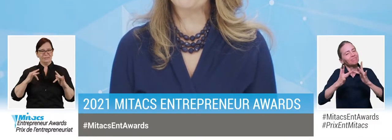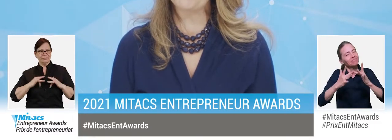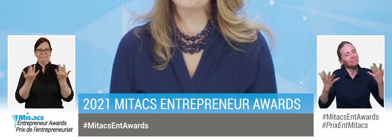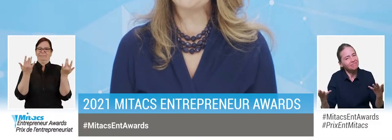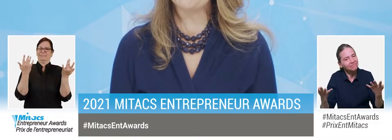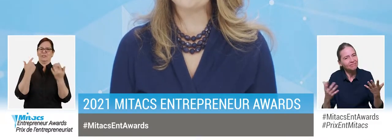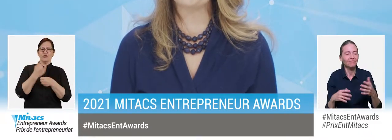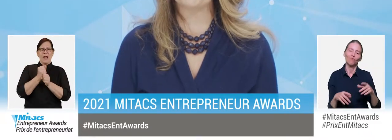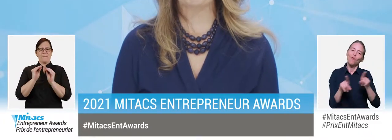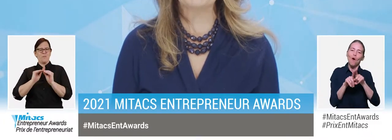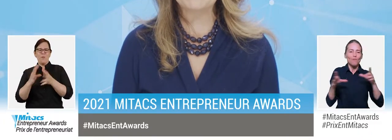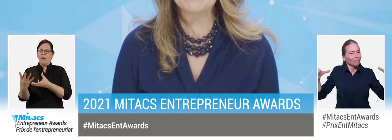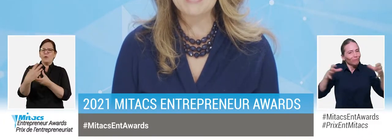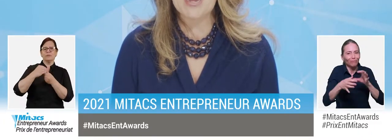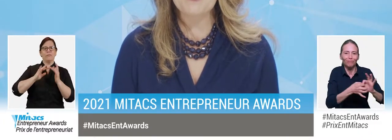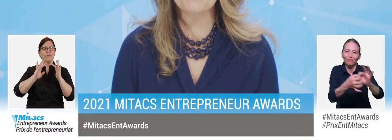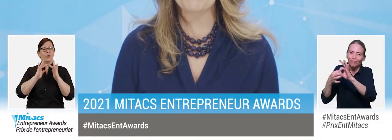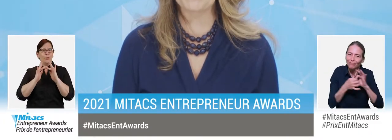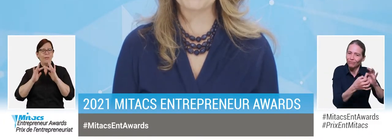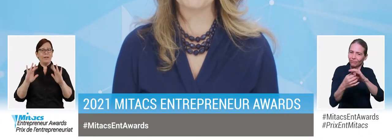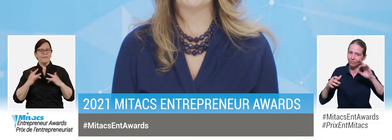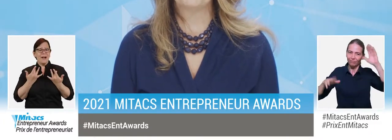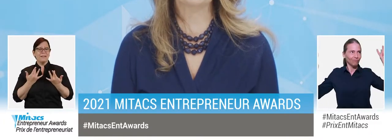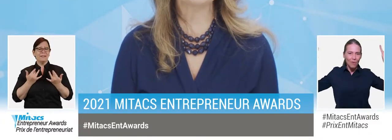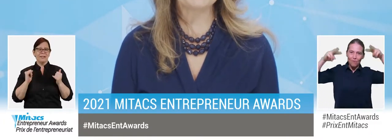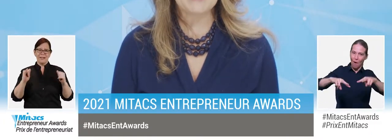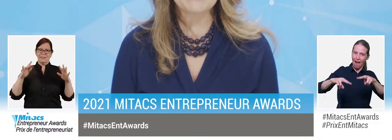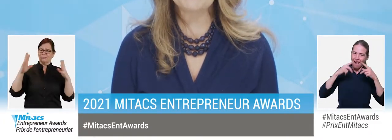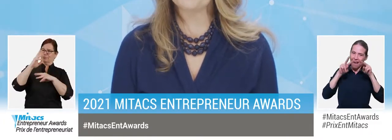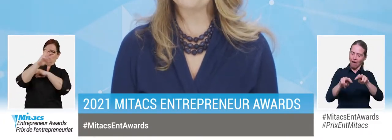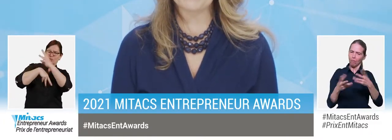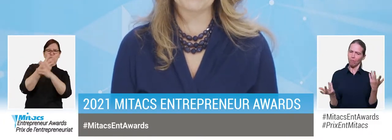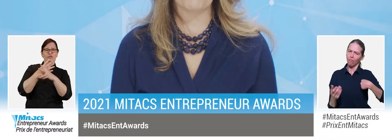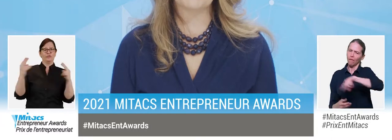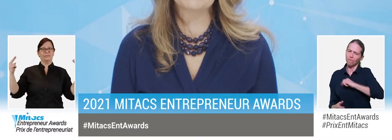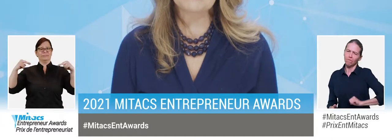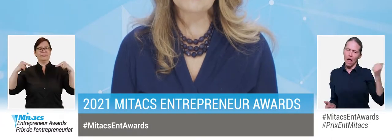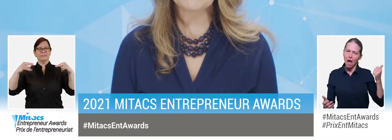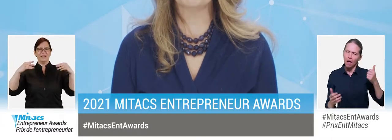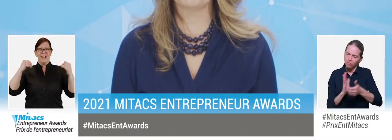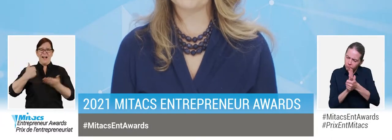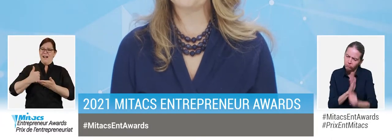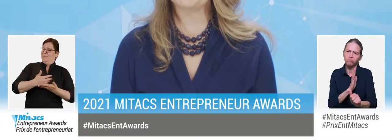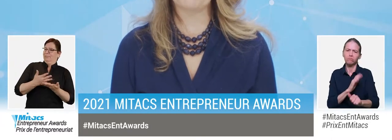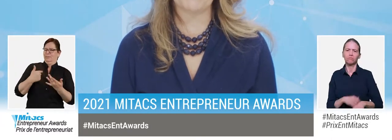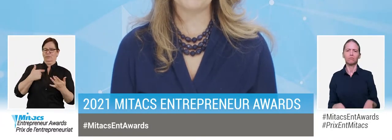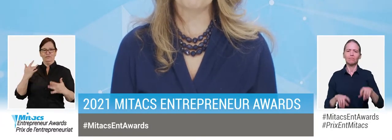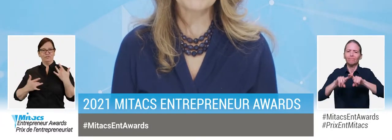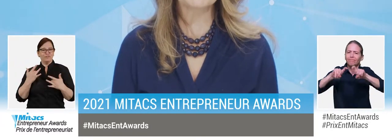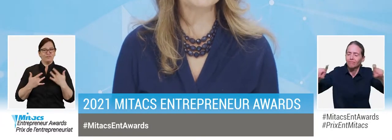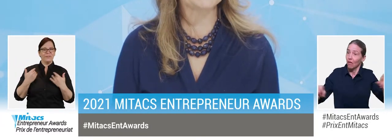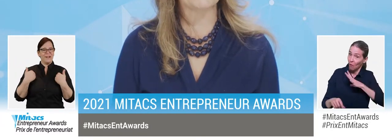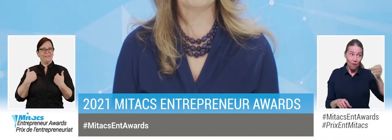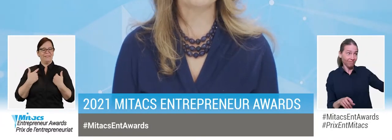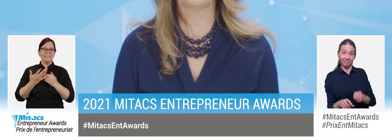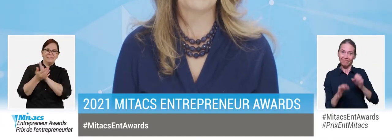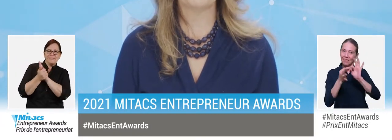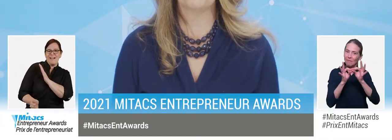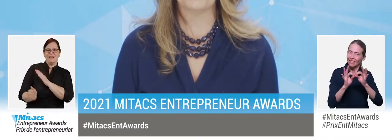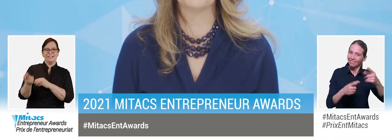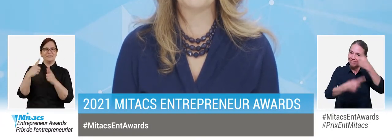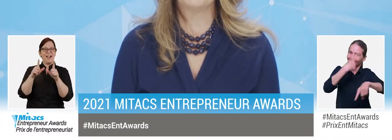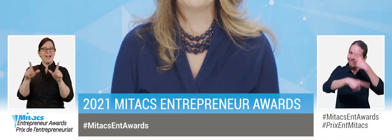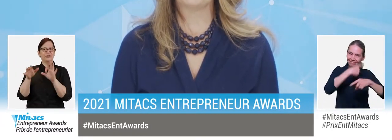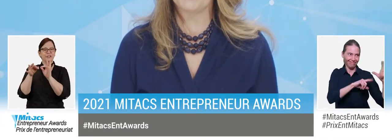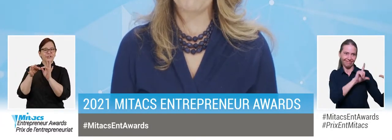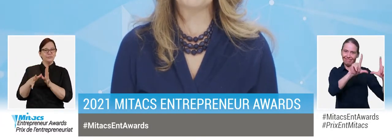although we've currently lost our ability to gather in person, we're delighted to create a more inclusive virtual event that brings us together from around